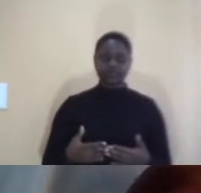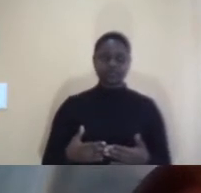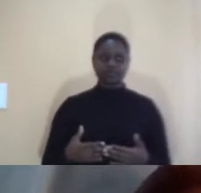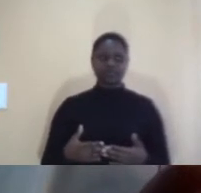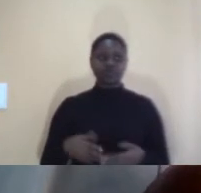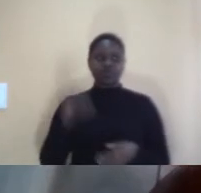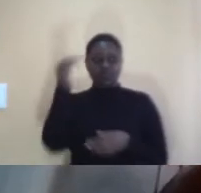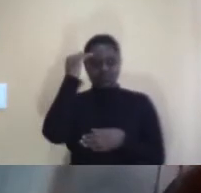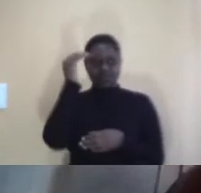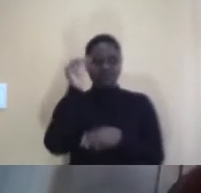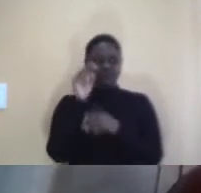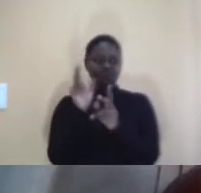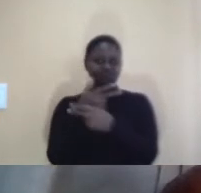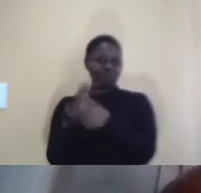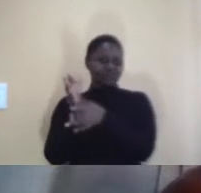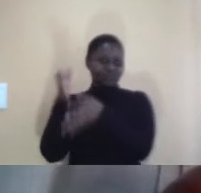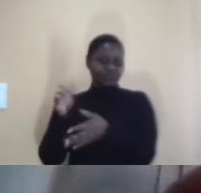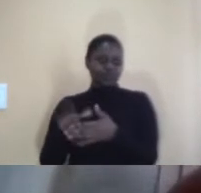ukuthi nginamalimi.